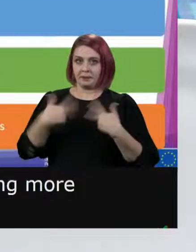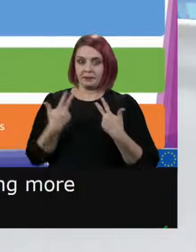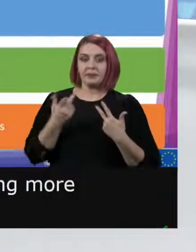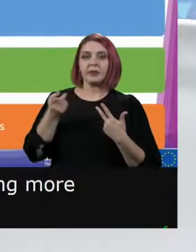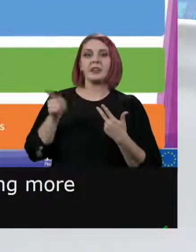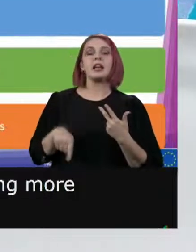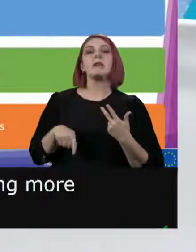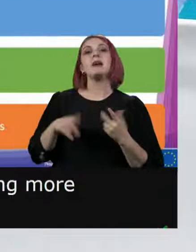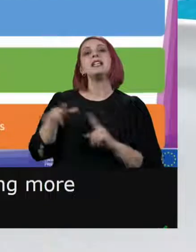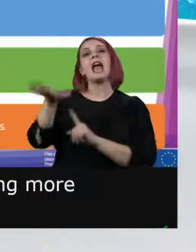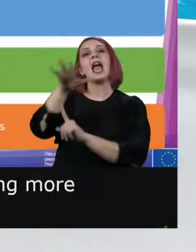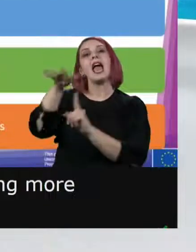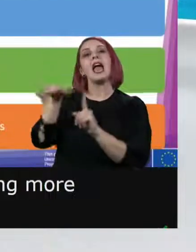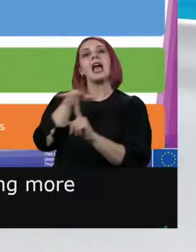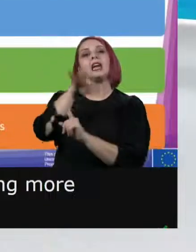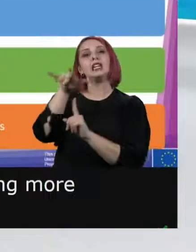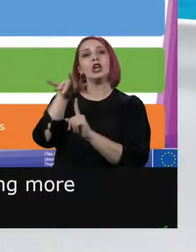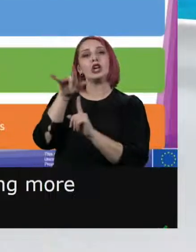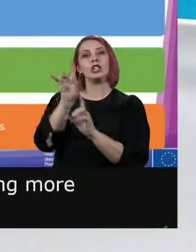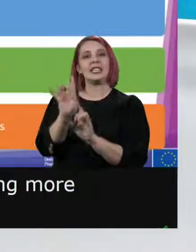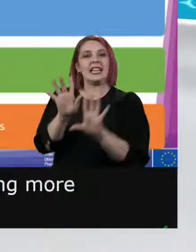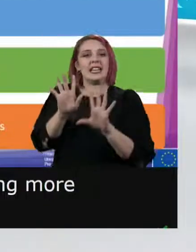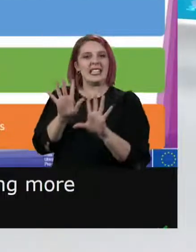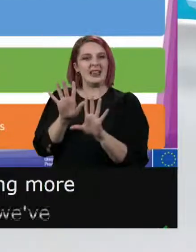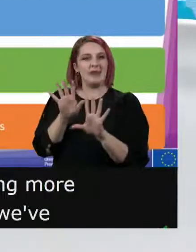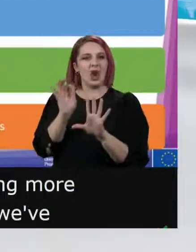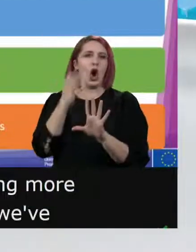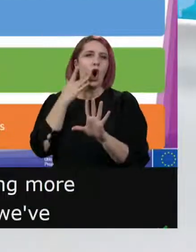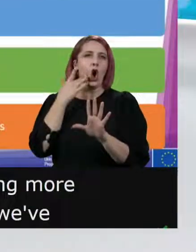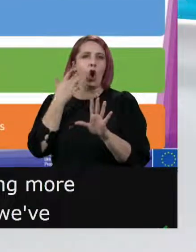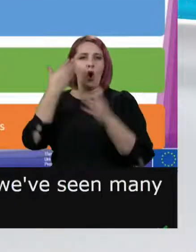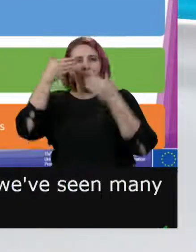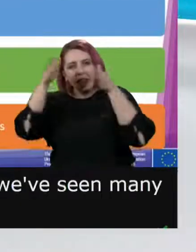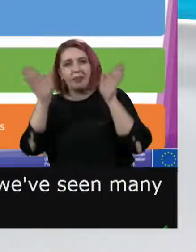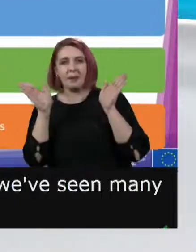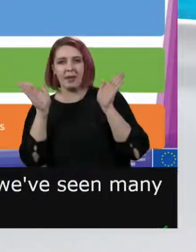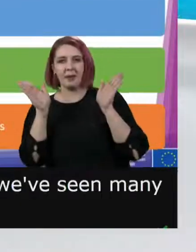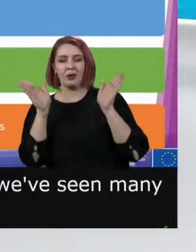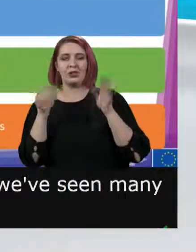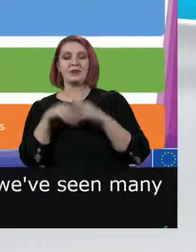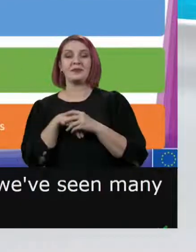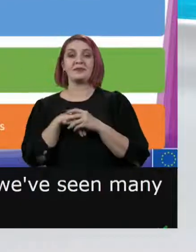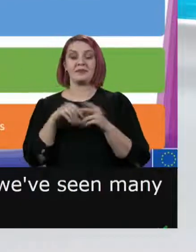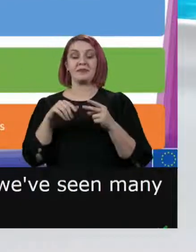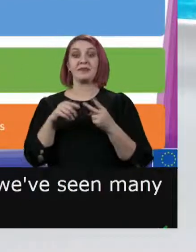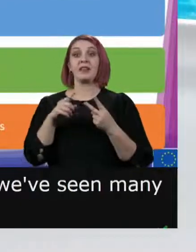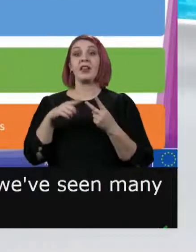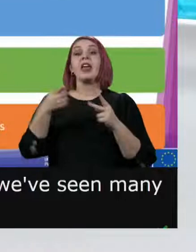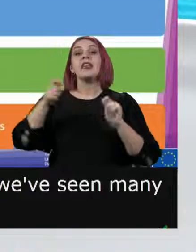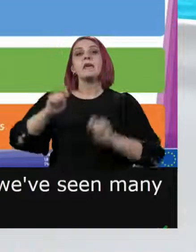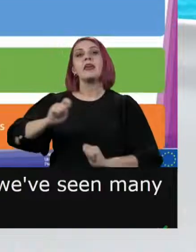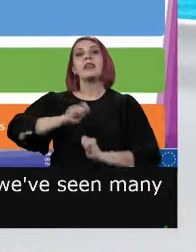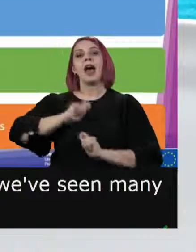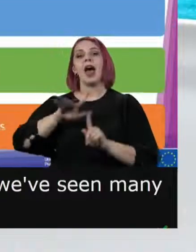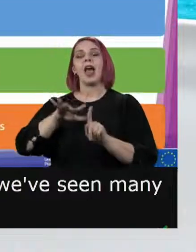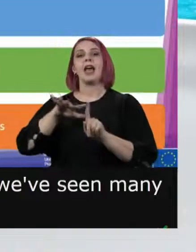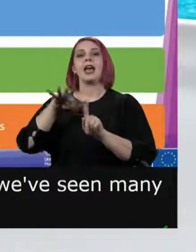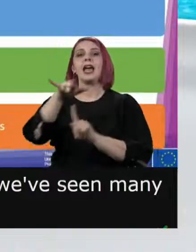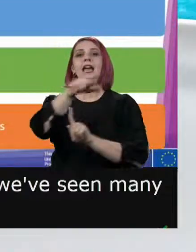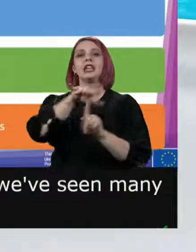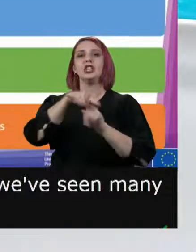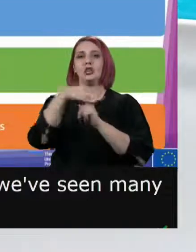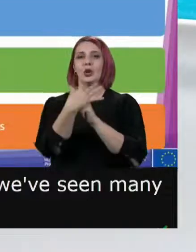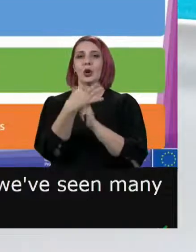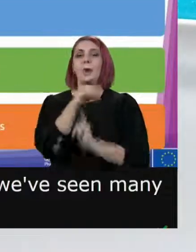And we've seen many of these recently in smart homes, but actually this smart home